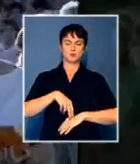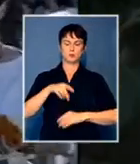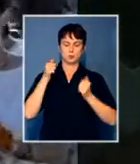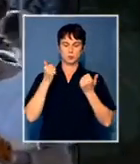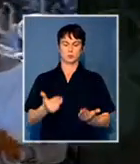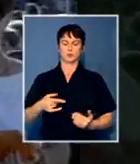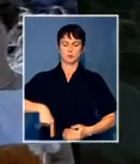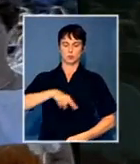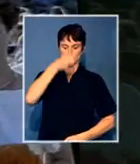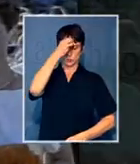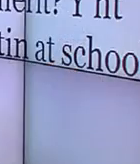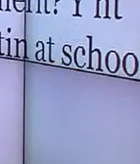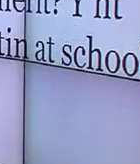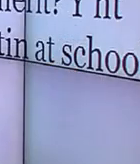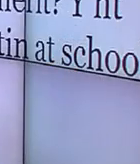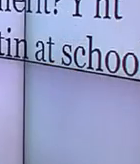capital of their folk star.